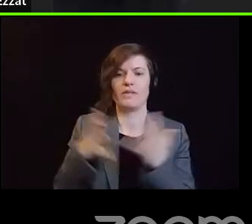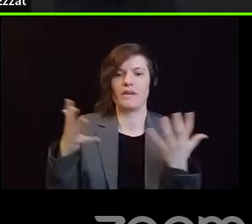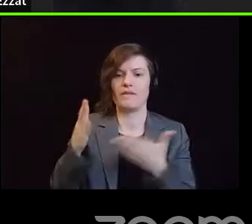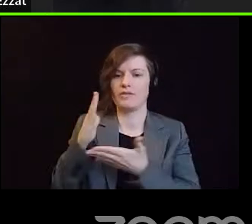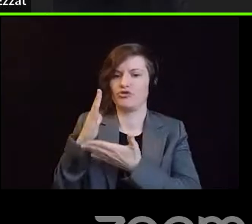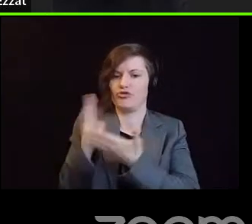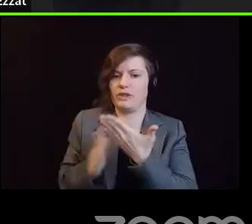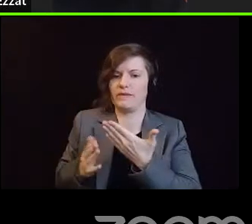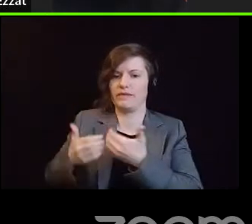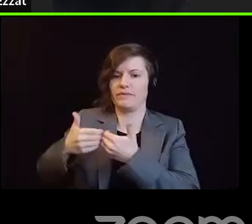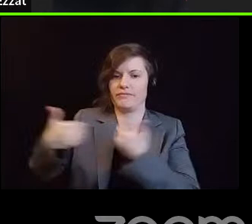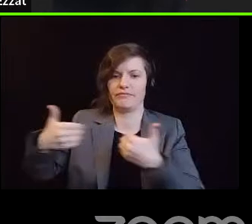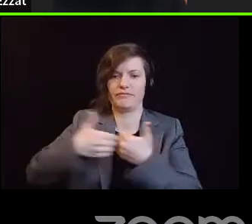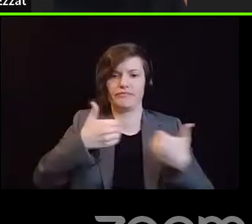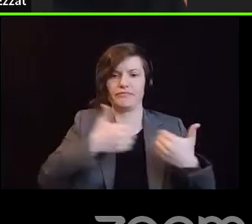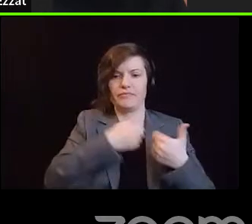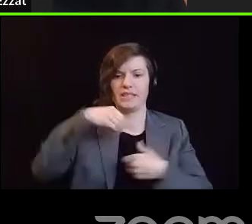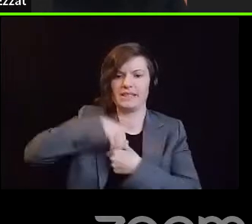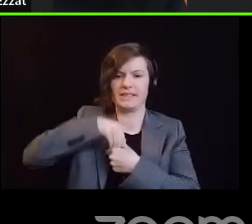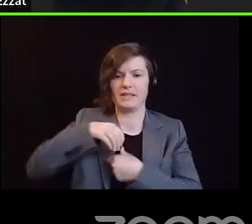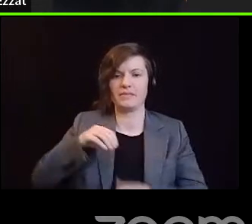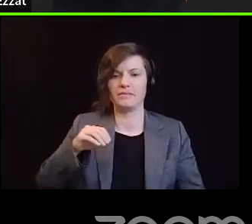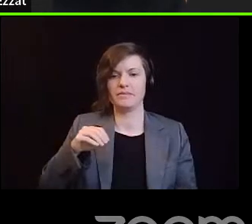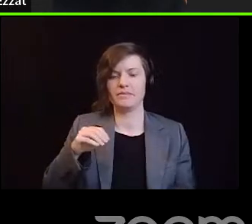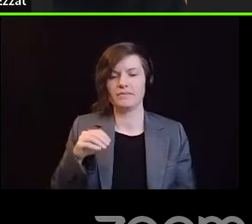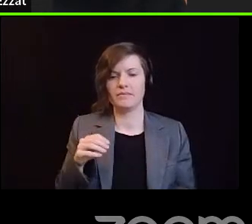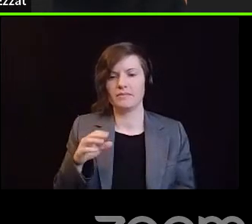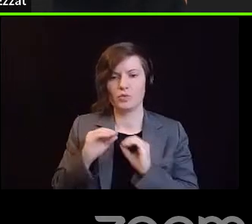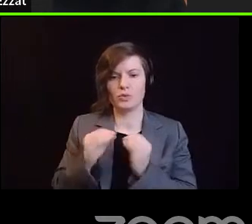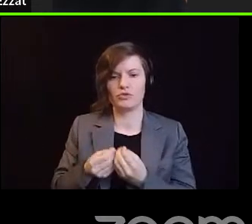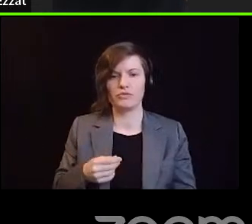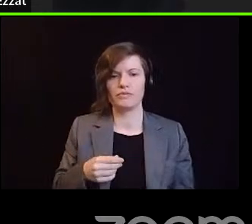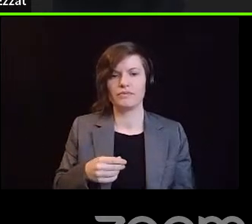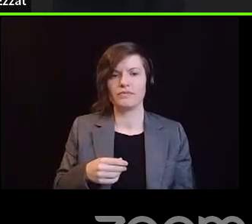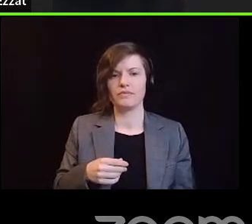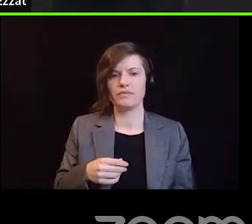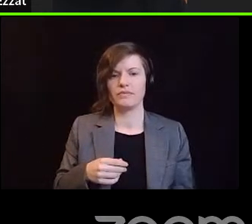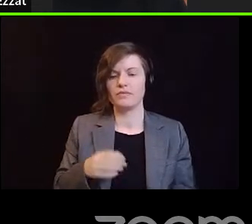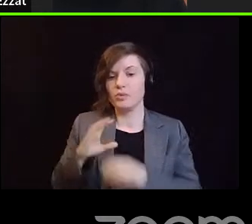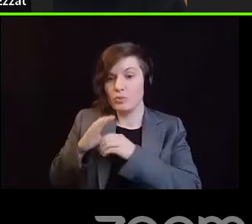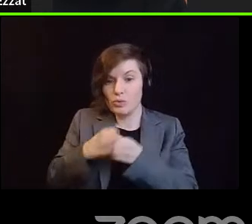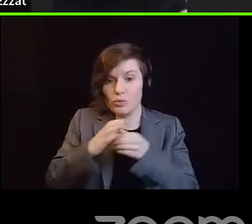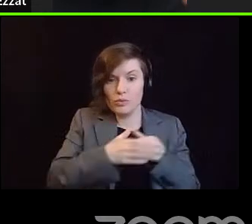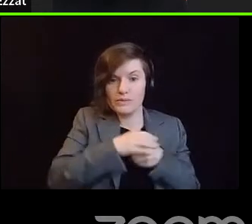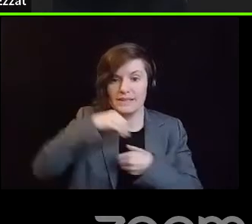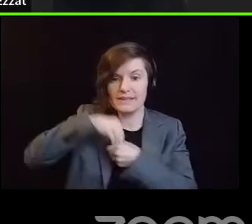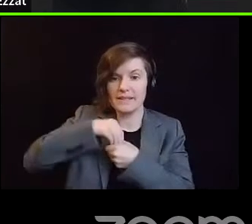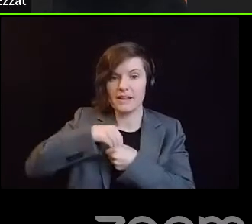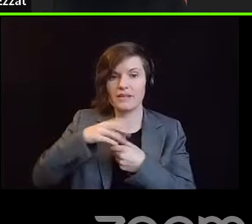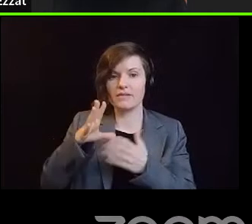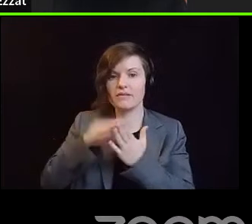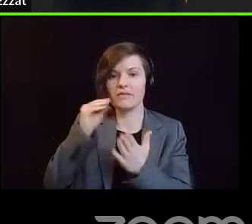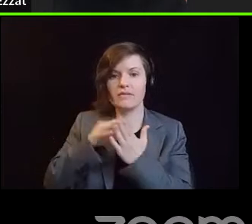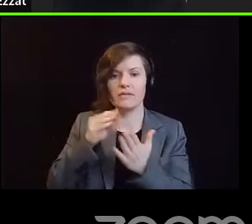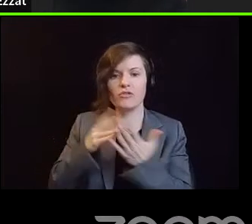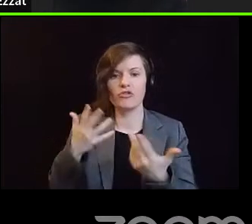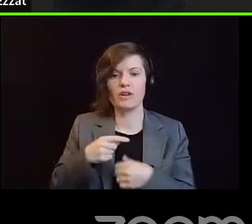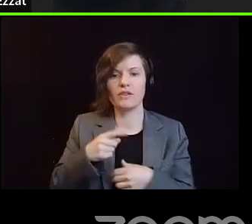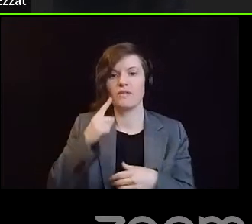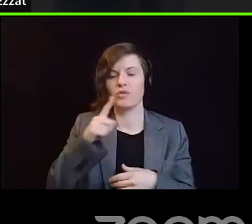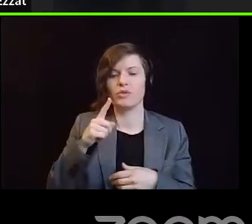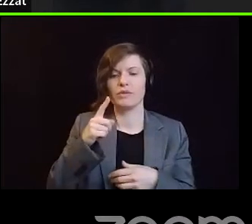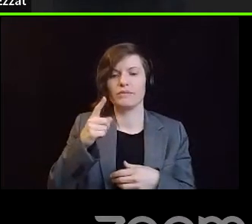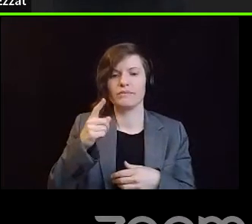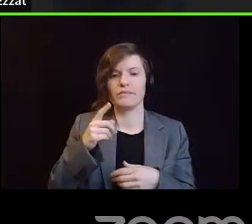members or some factions have learned something, they have learned it for pragmatic reasons. Like now they can better instrumentalize the discourse